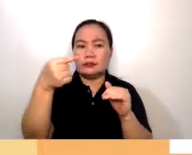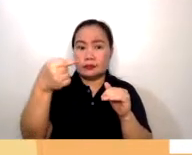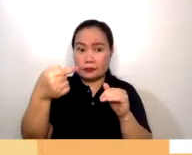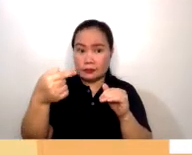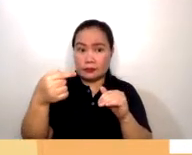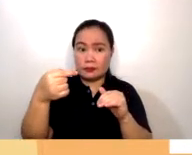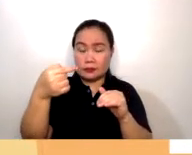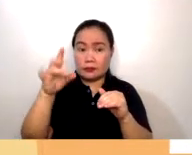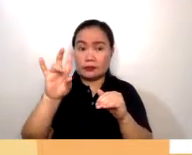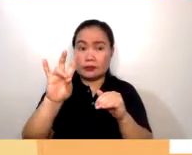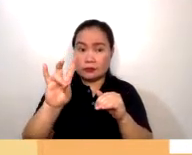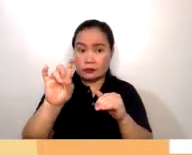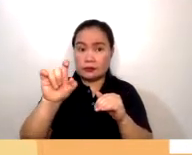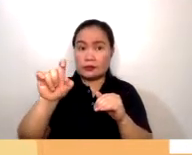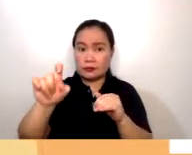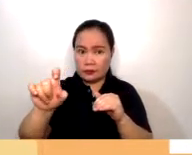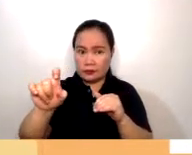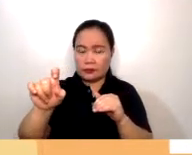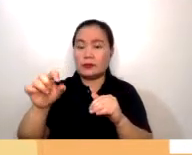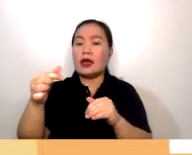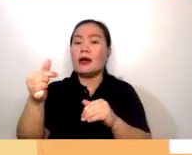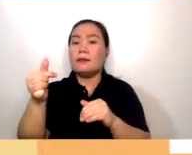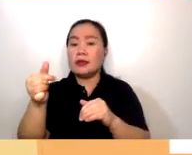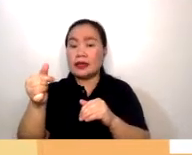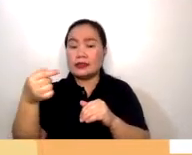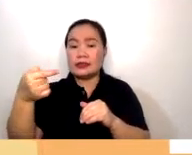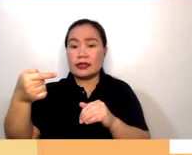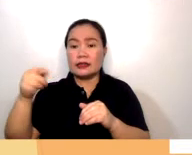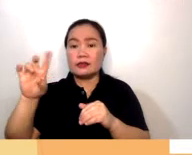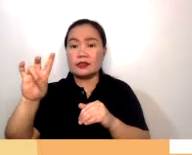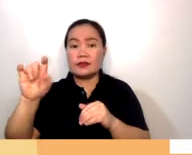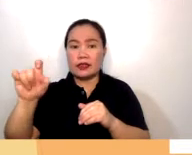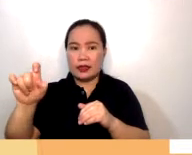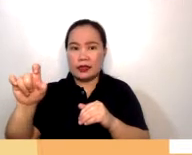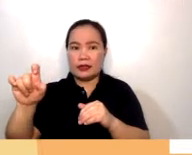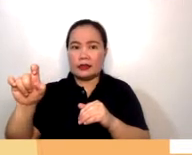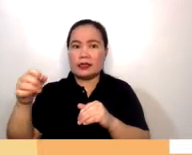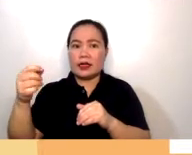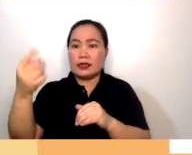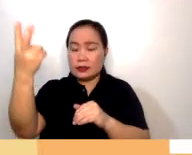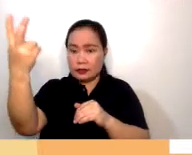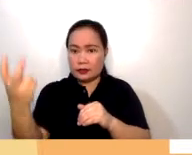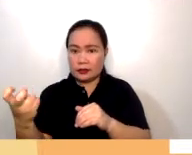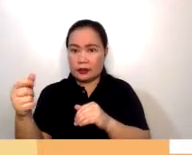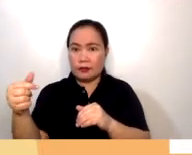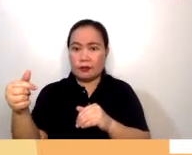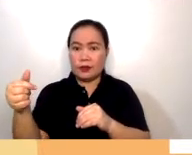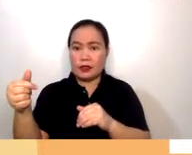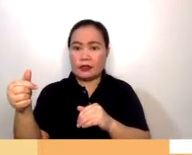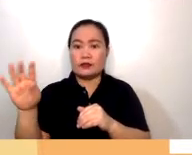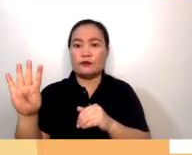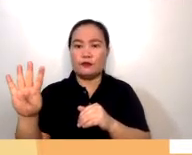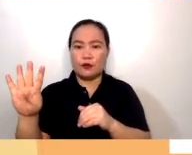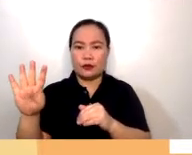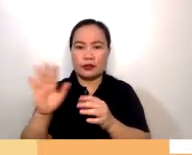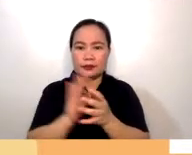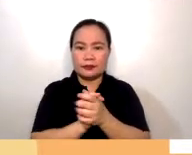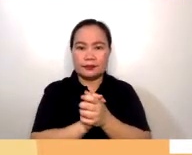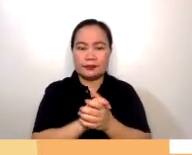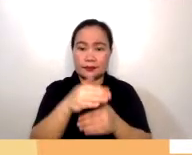equals 7x plus negative 7x and then copy plus